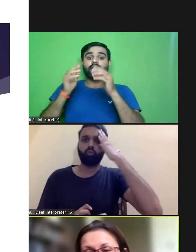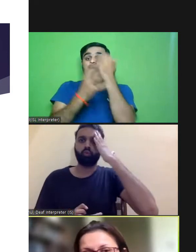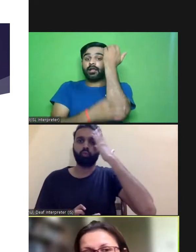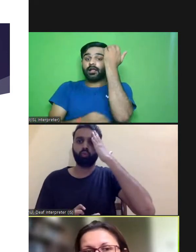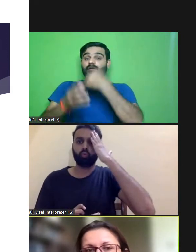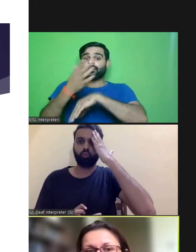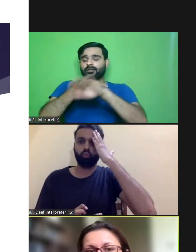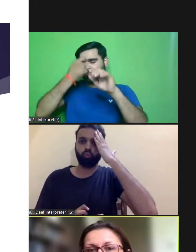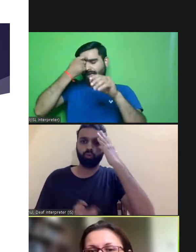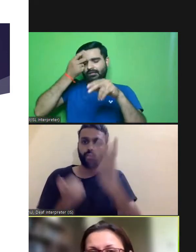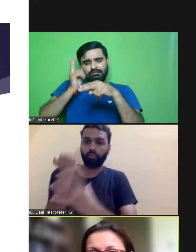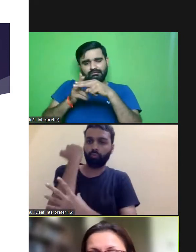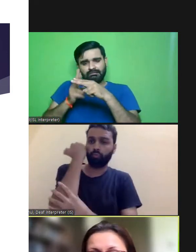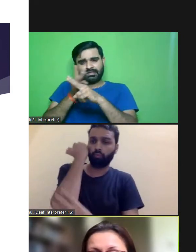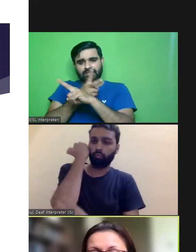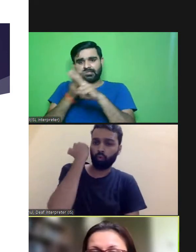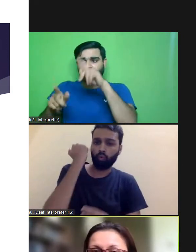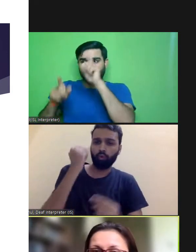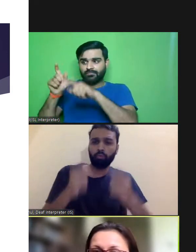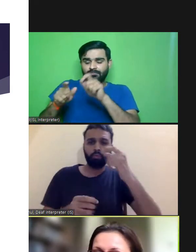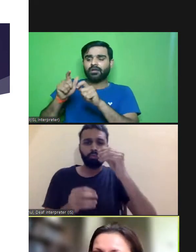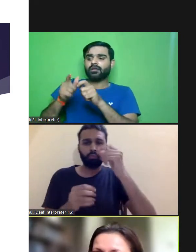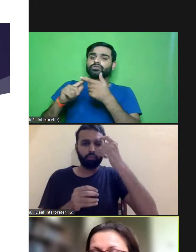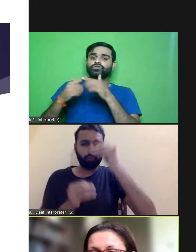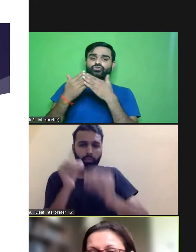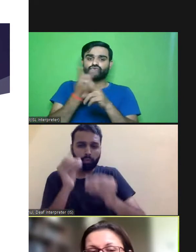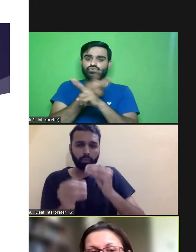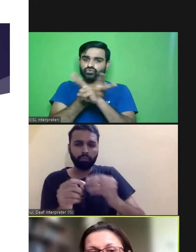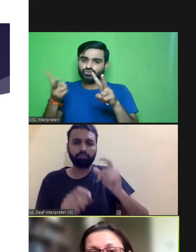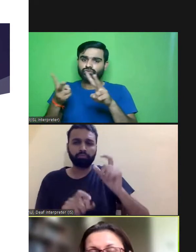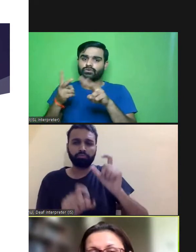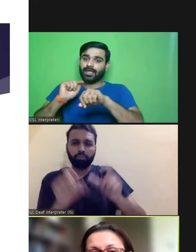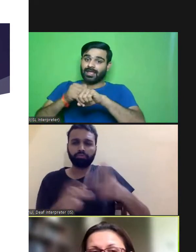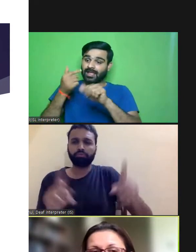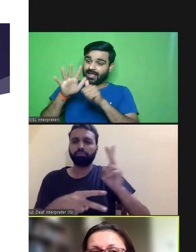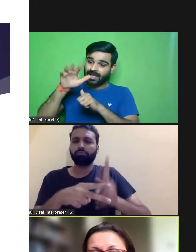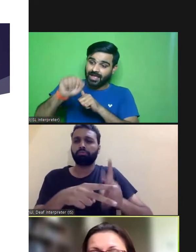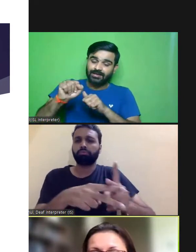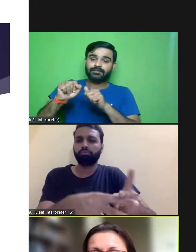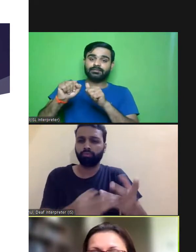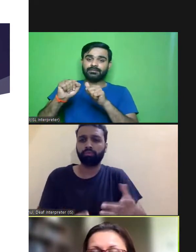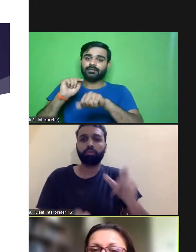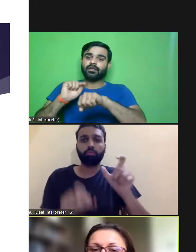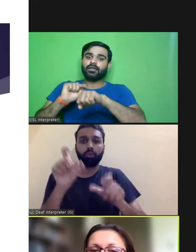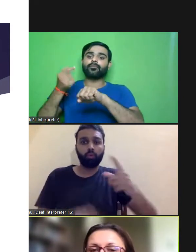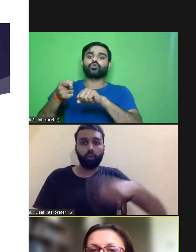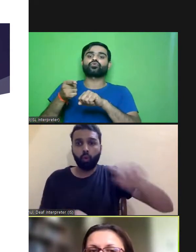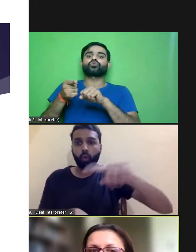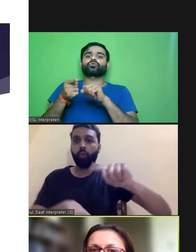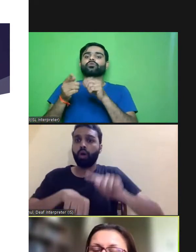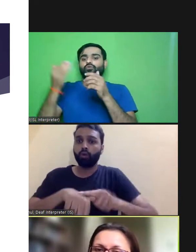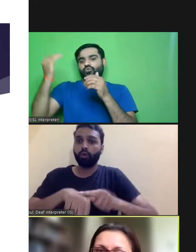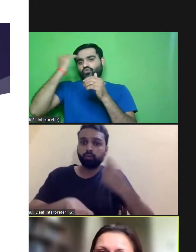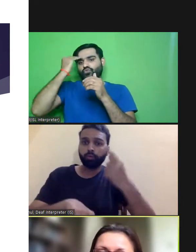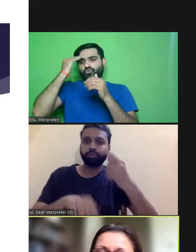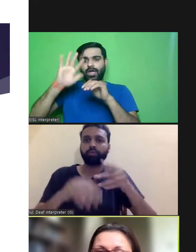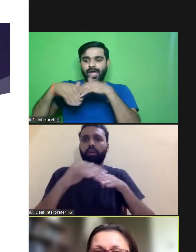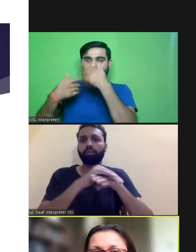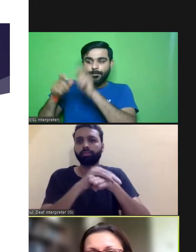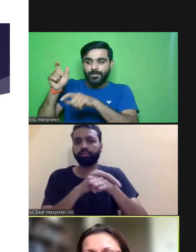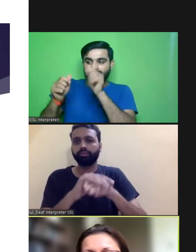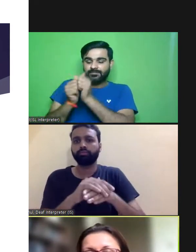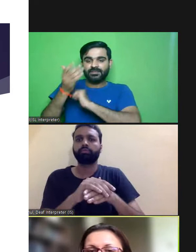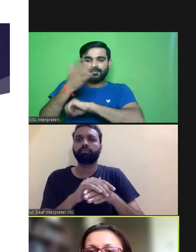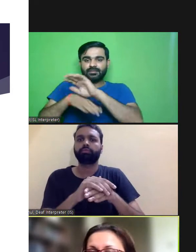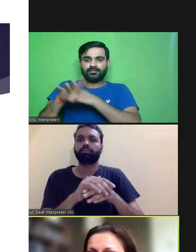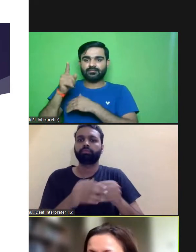are covering all these different deprivations in access to opportunities and services, and we also know that persons with disability are